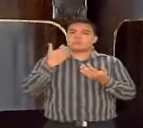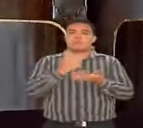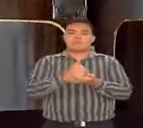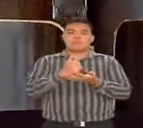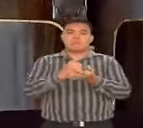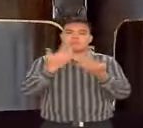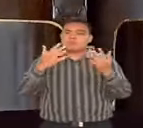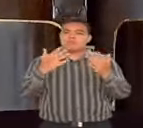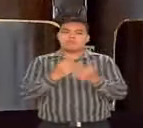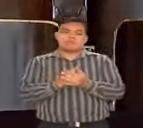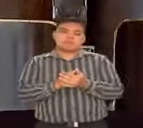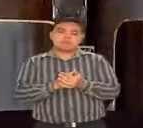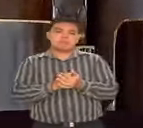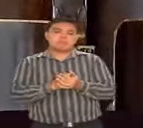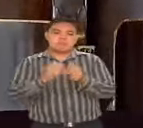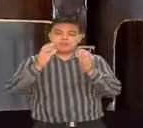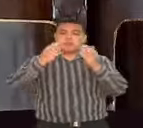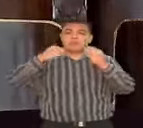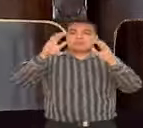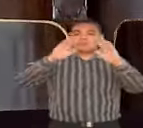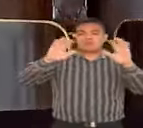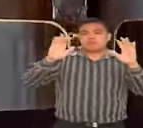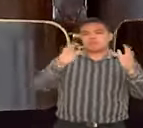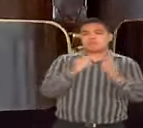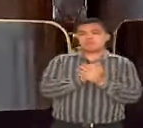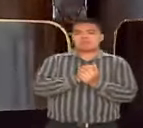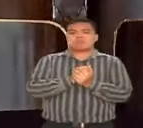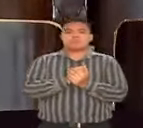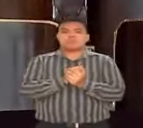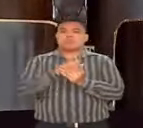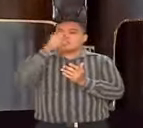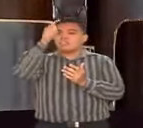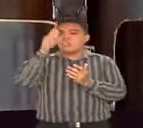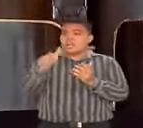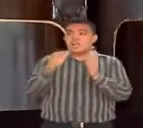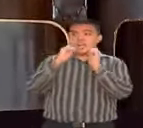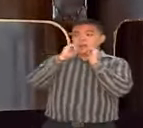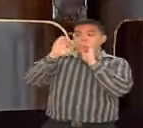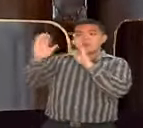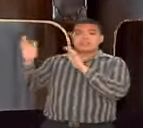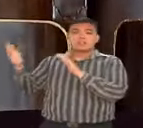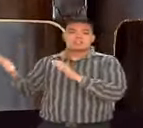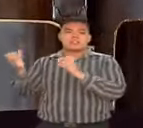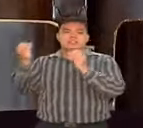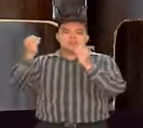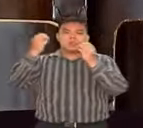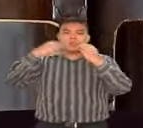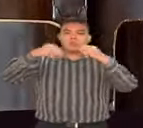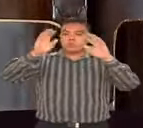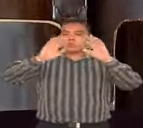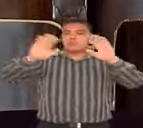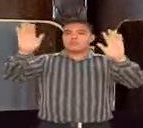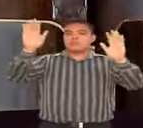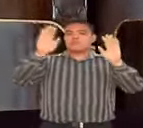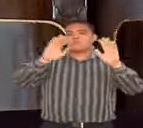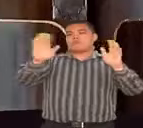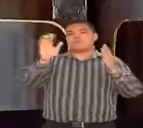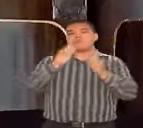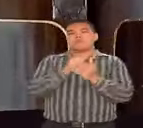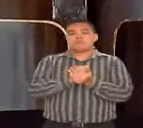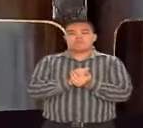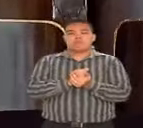Amen? Gipadaan niya. Waman siya diri. Tos laing lugar. Gipada. Giblessingan siya sa Ginoo. Wonder upon wonders.